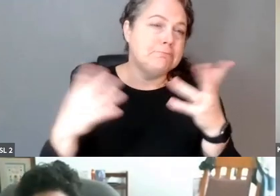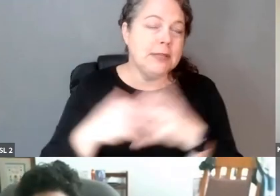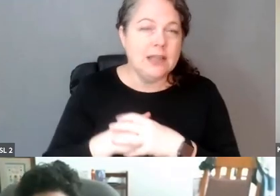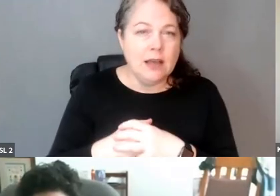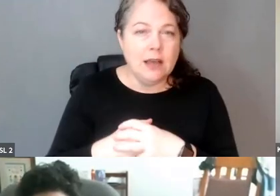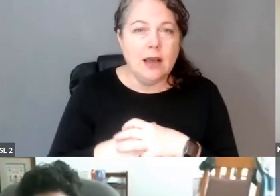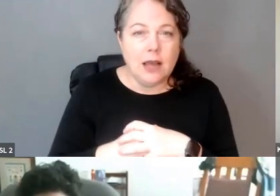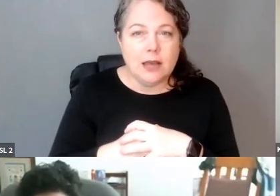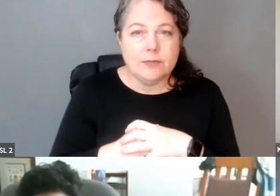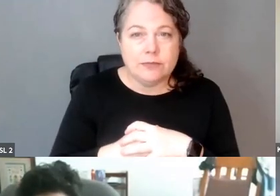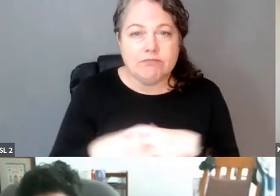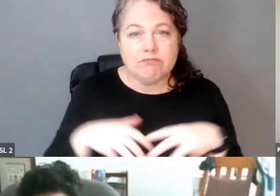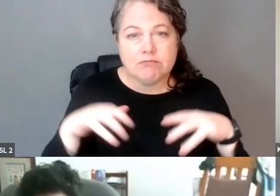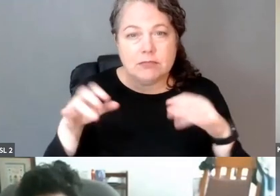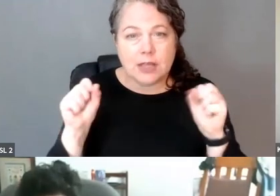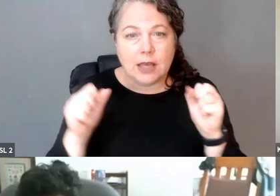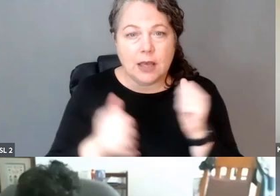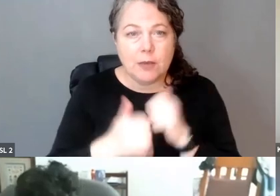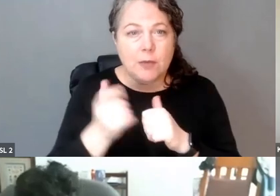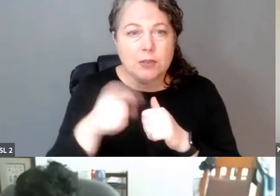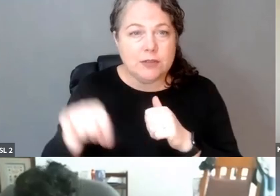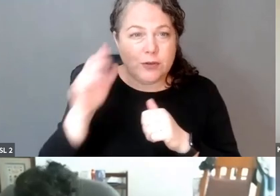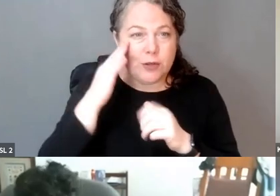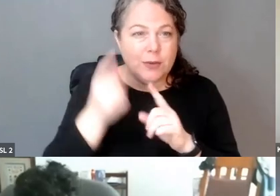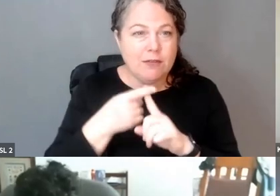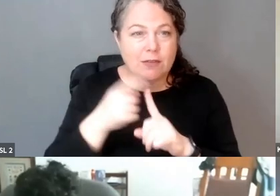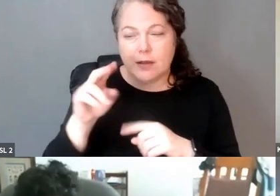And yeah, and most of you know me from NARIC.